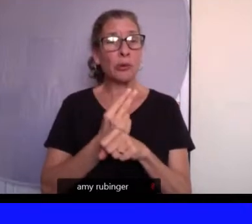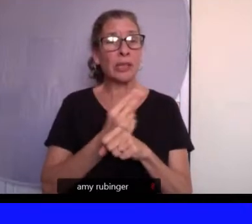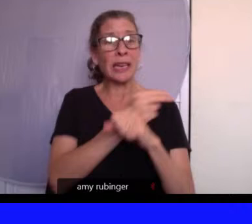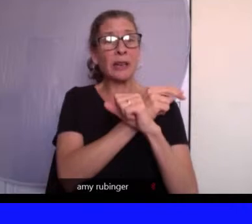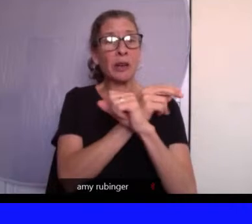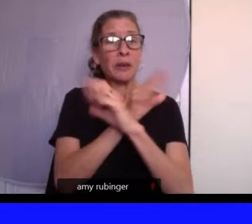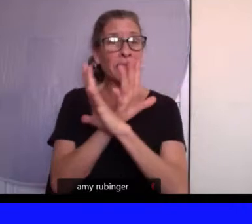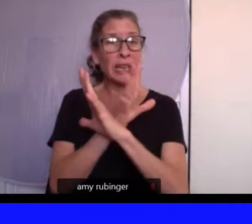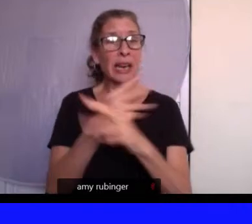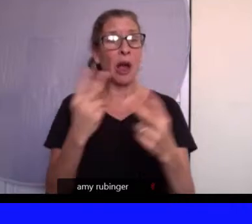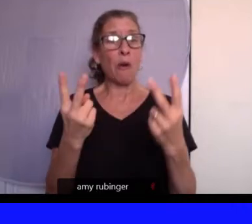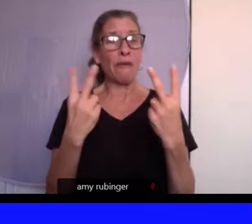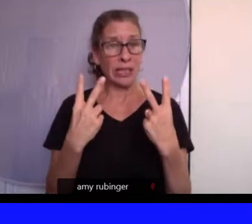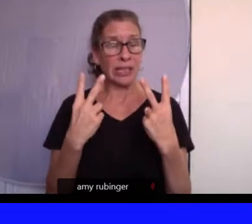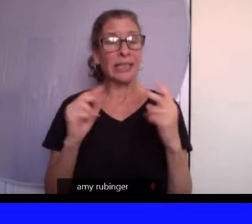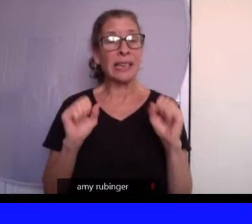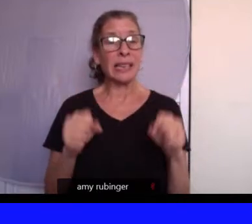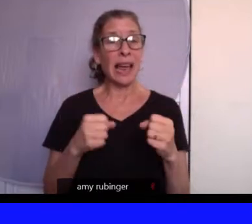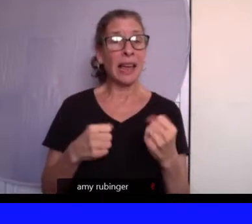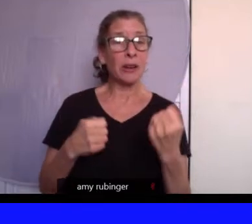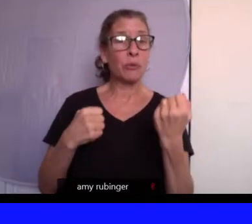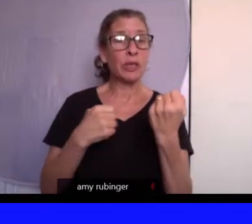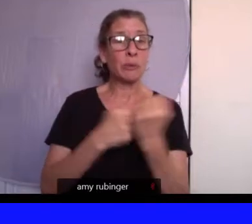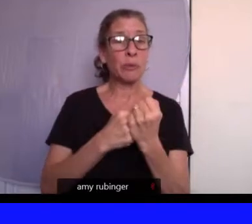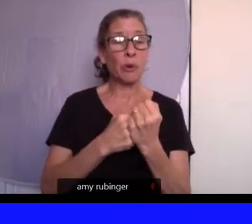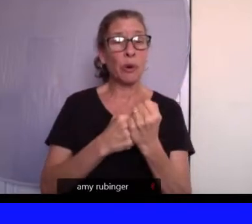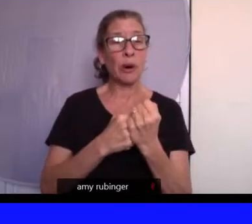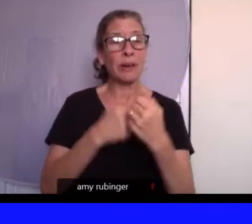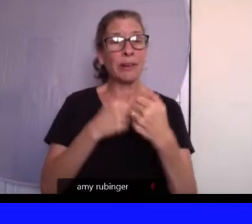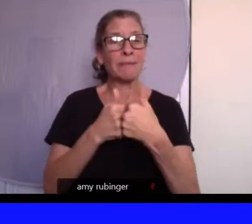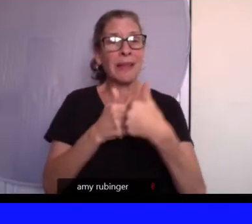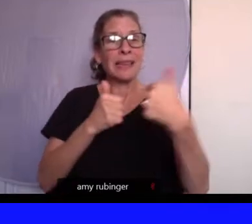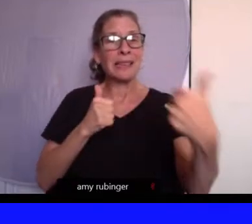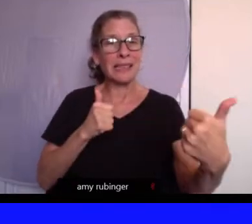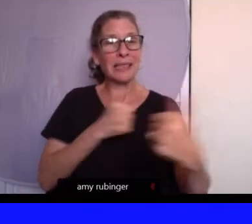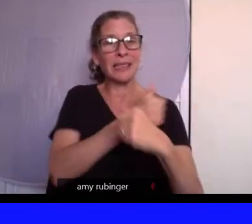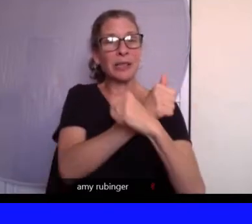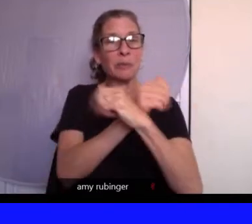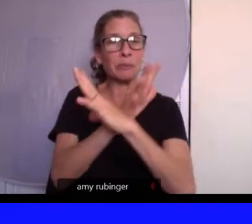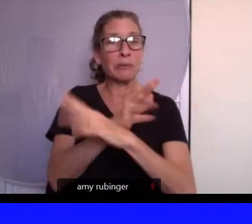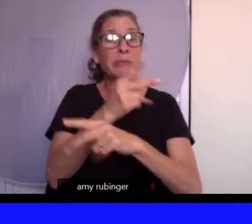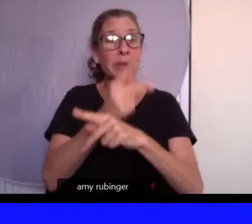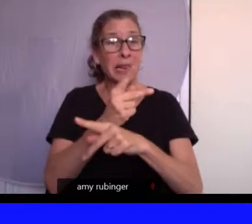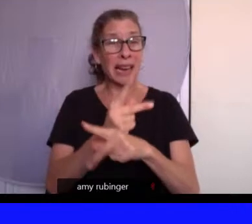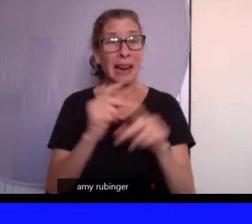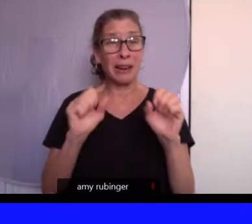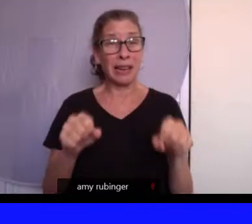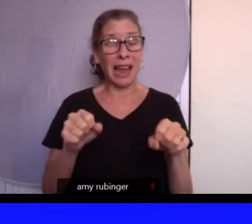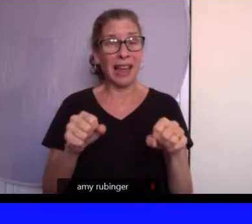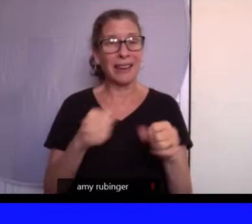the programmatic work. Thank you. Thank you, Dr. Stevens. I have a